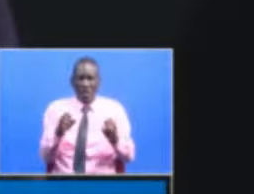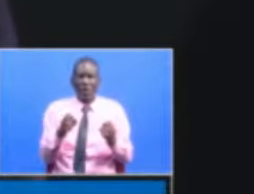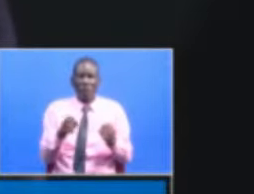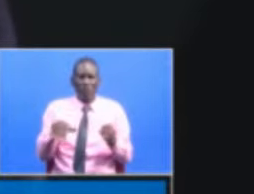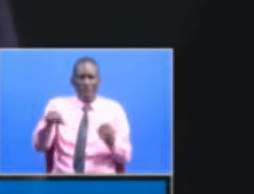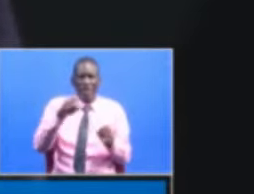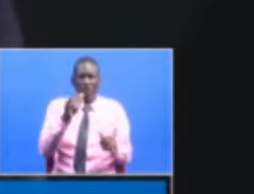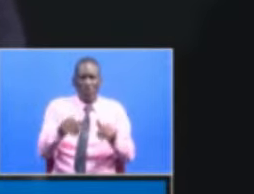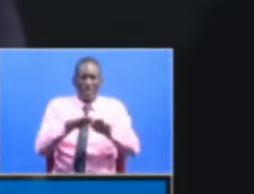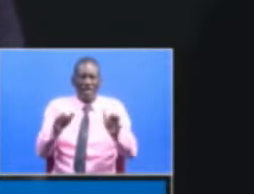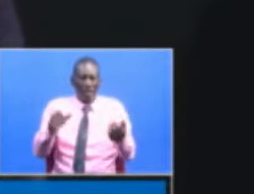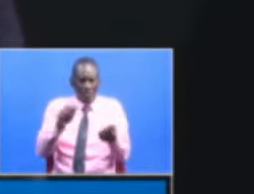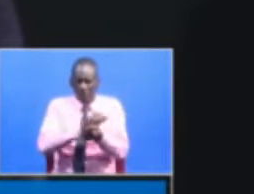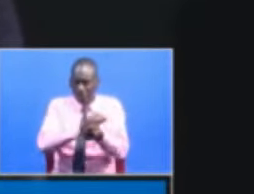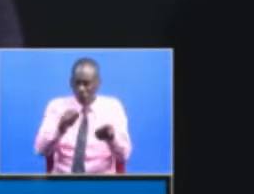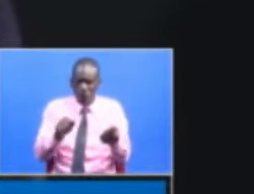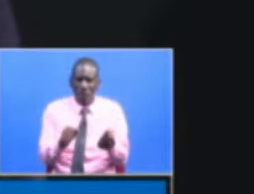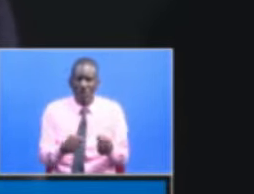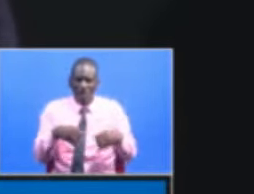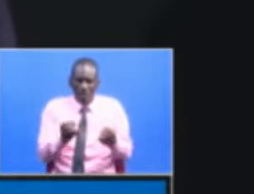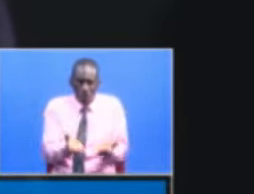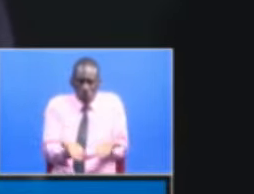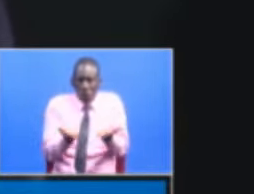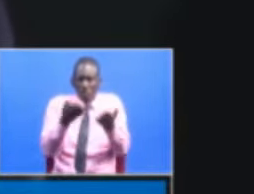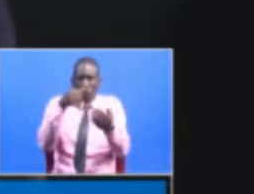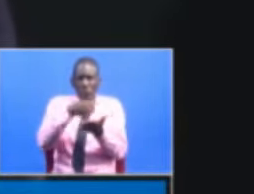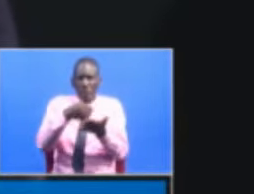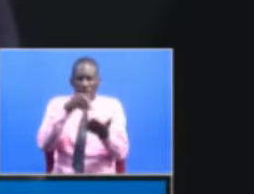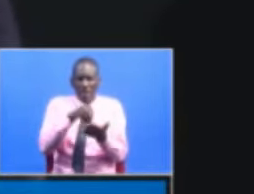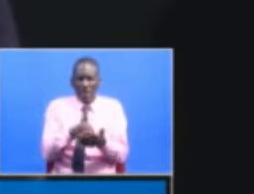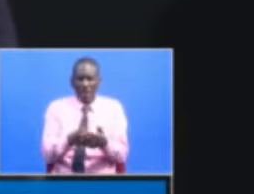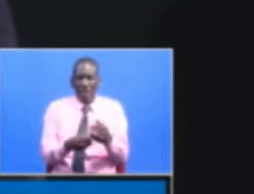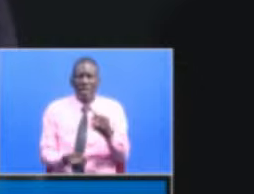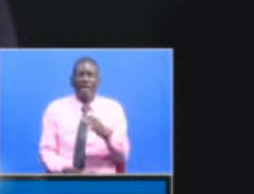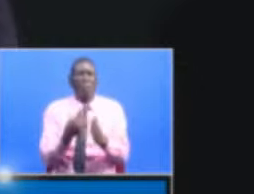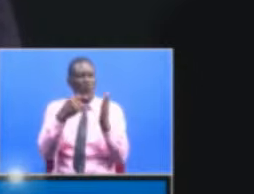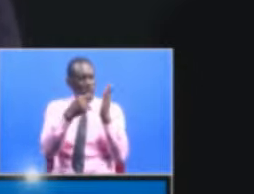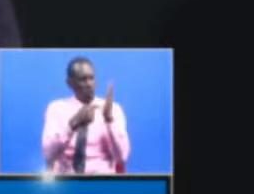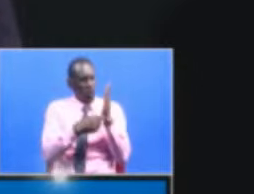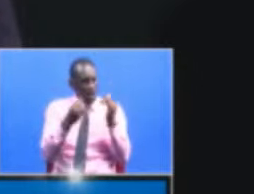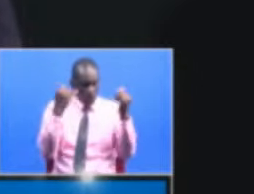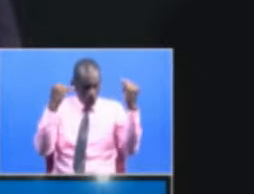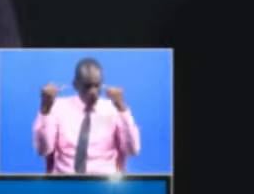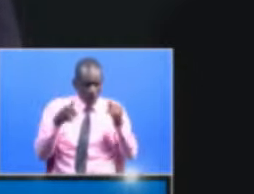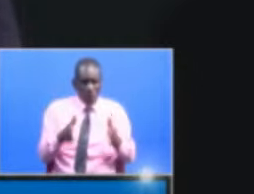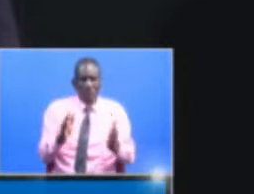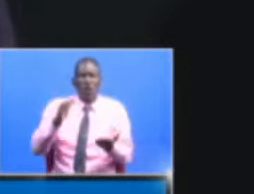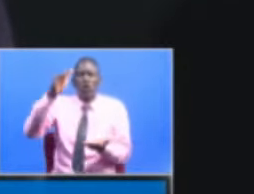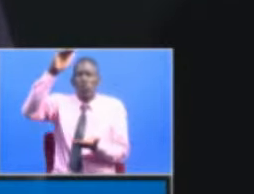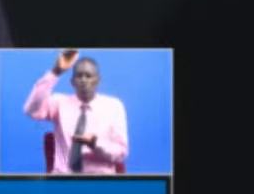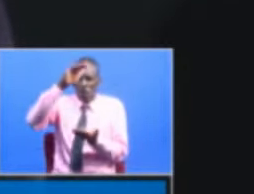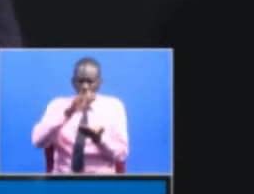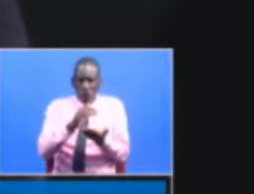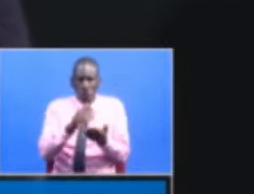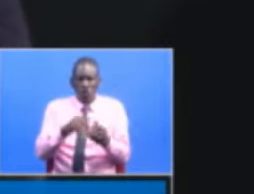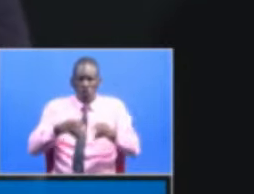has been degraded, you know, coming with the technologies and innovative ways actually to reduce soil